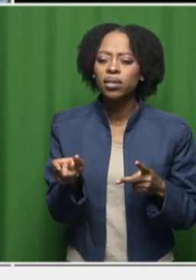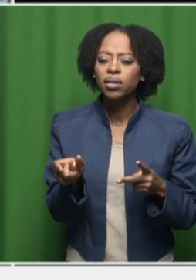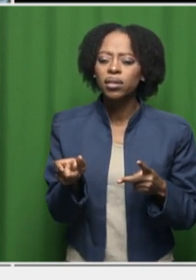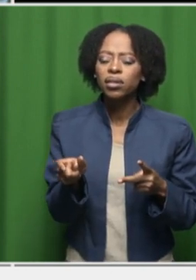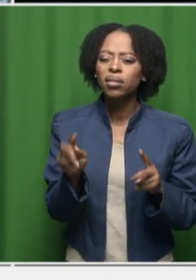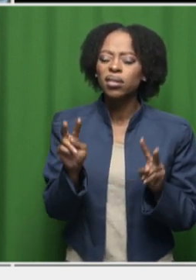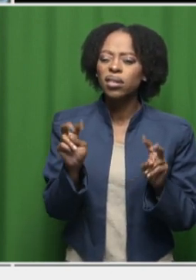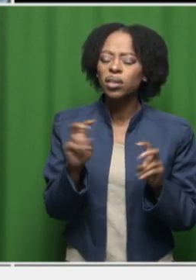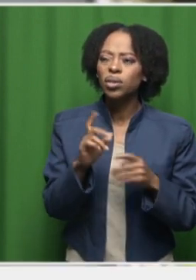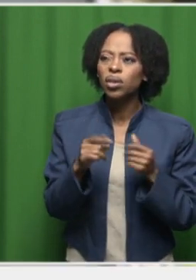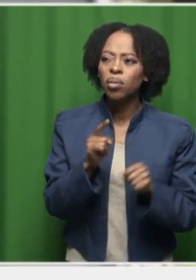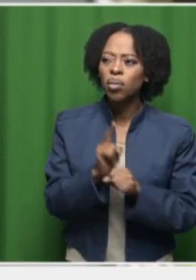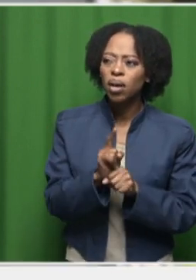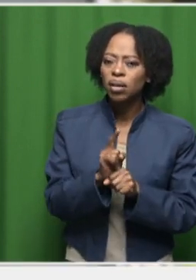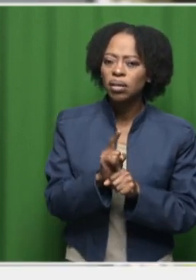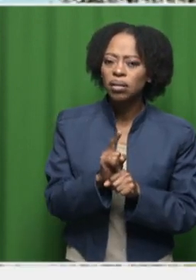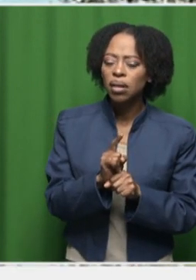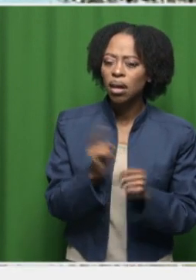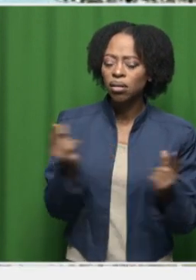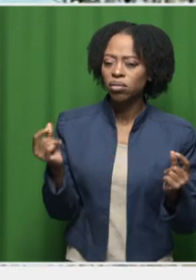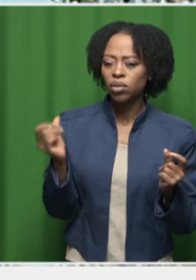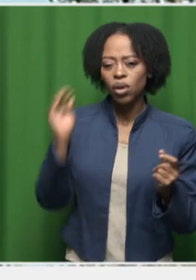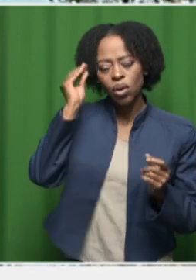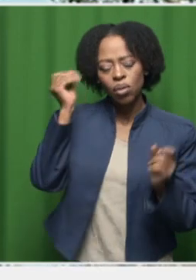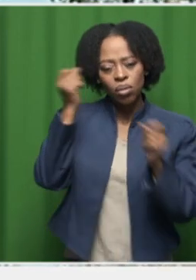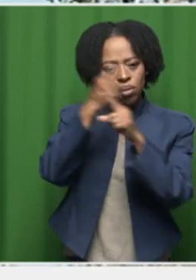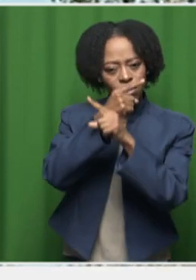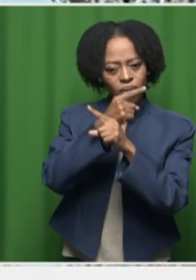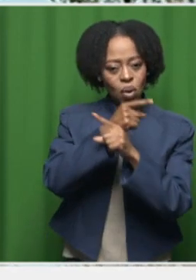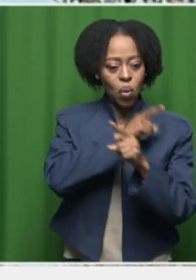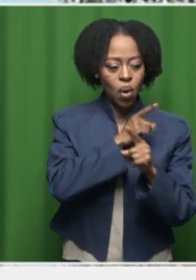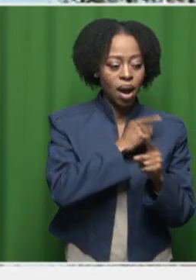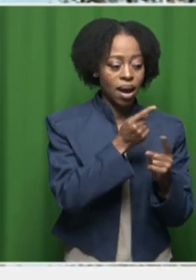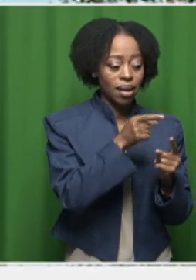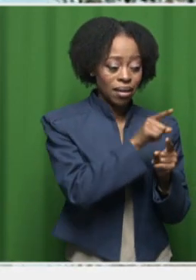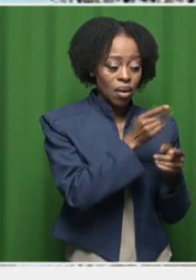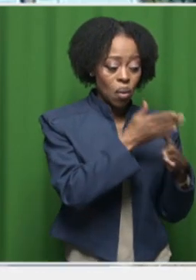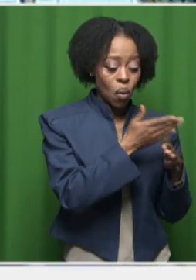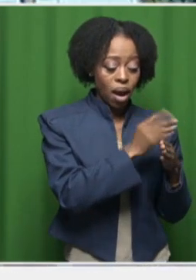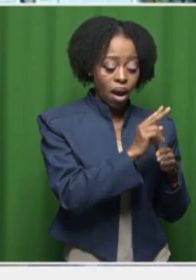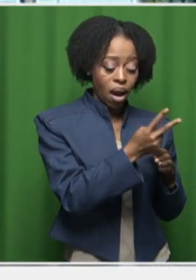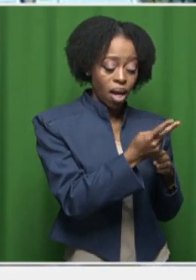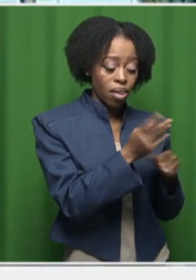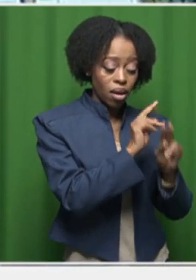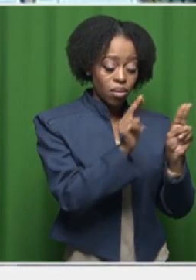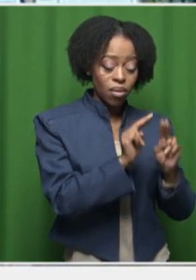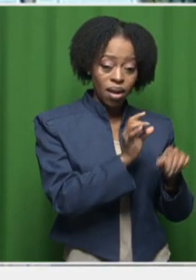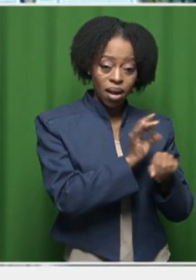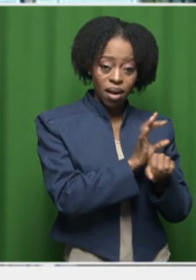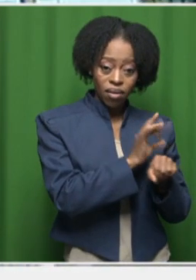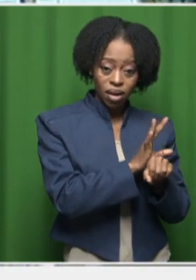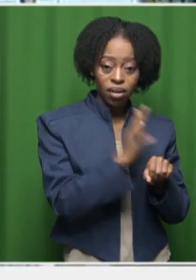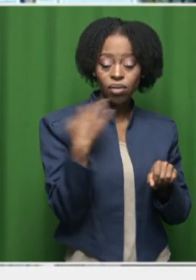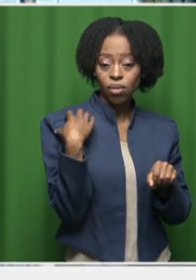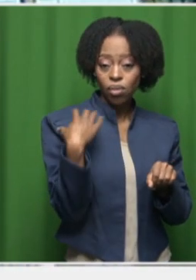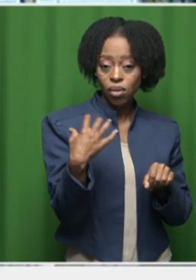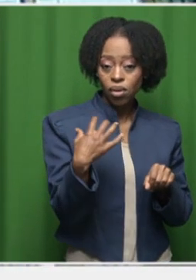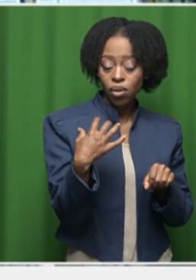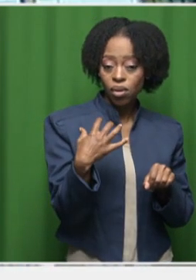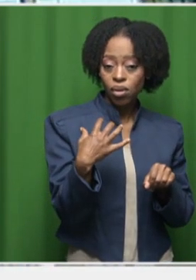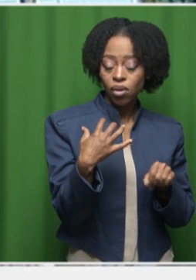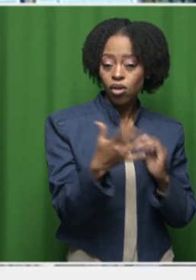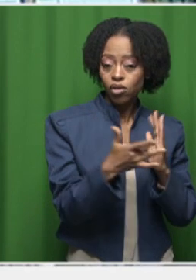an issue around a conflict of interest where they currently work as a special advisor to the Minister of